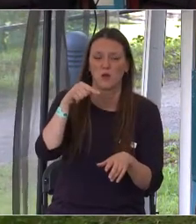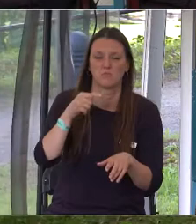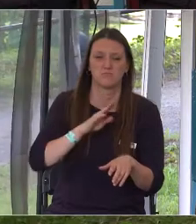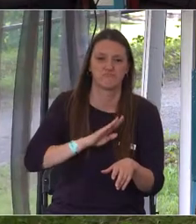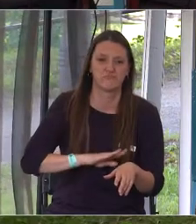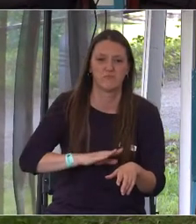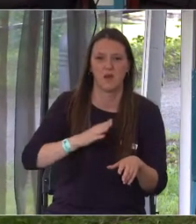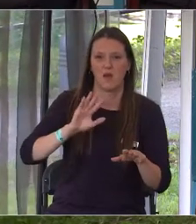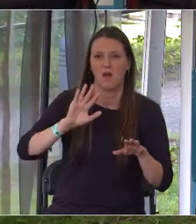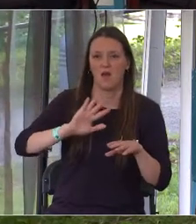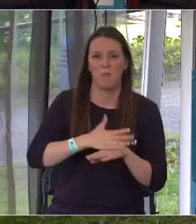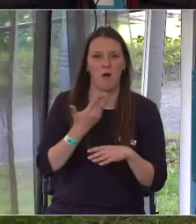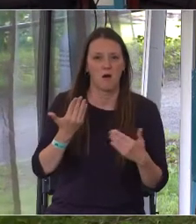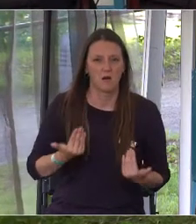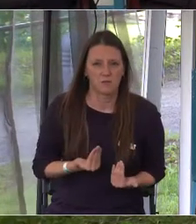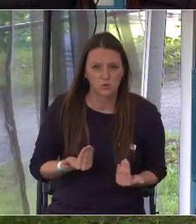other.